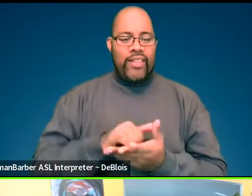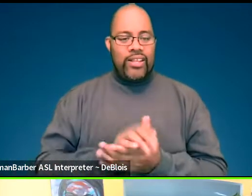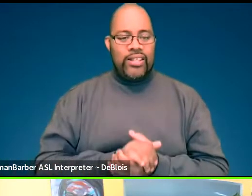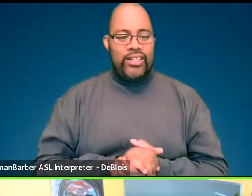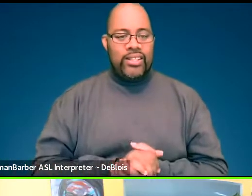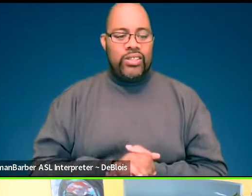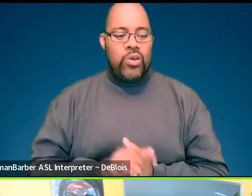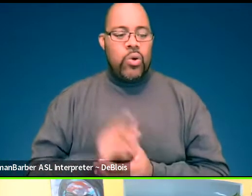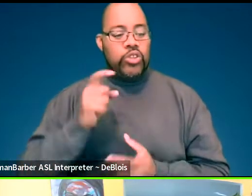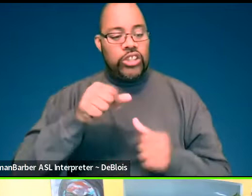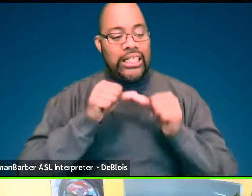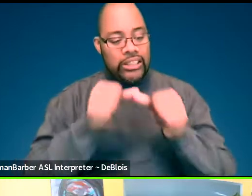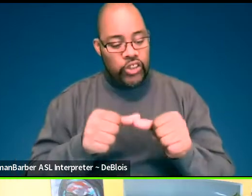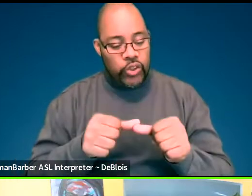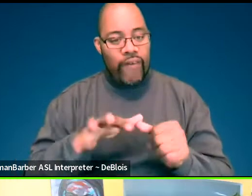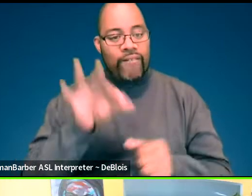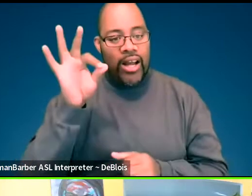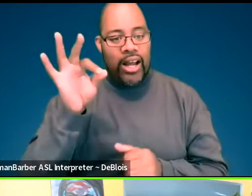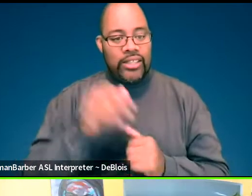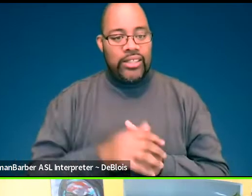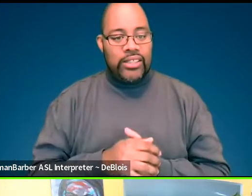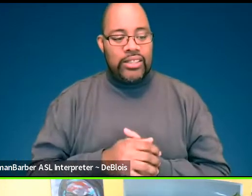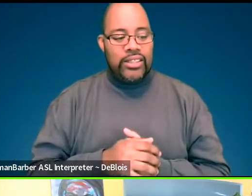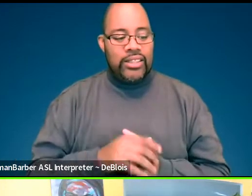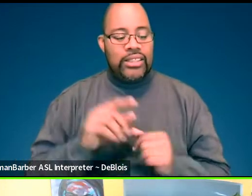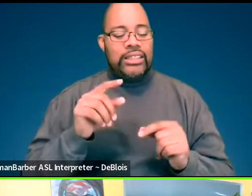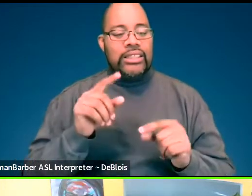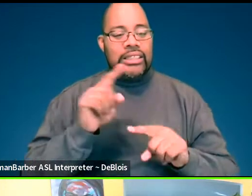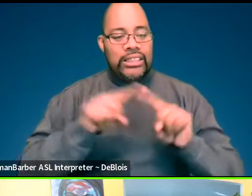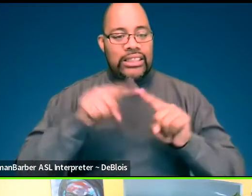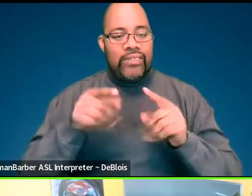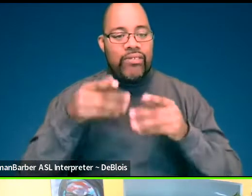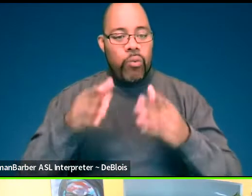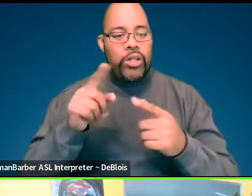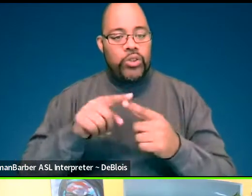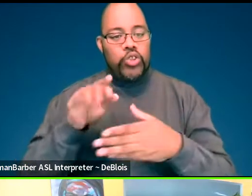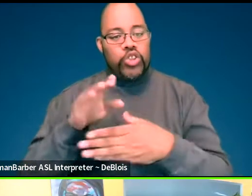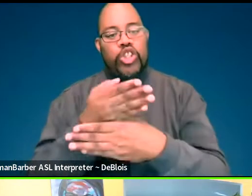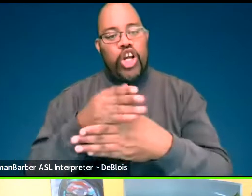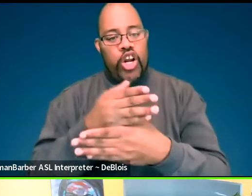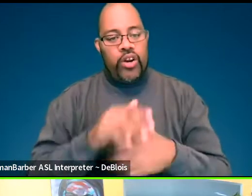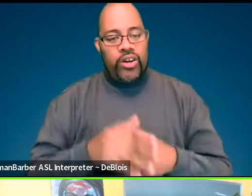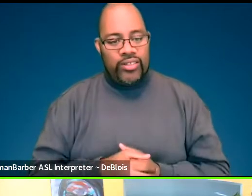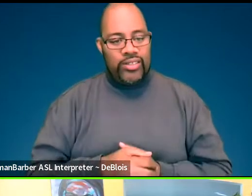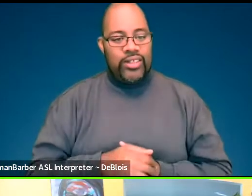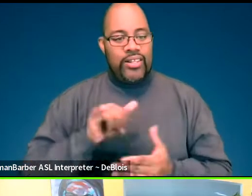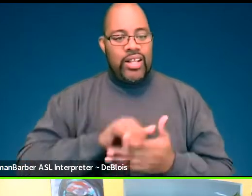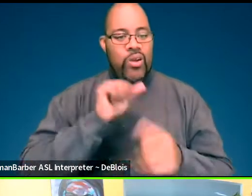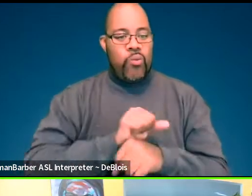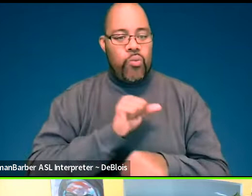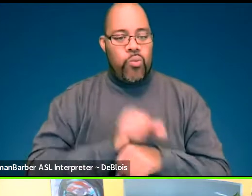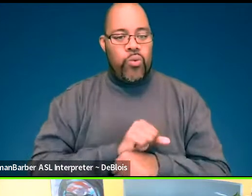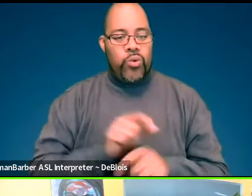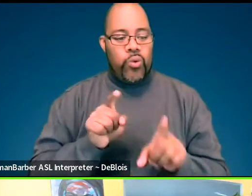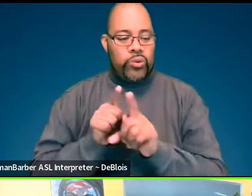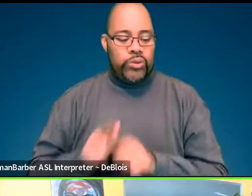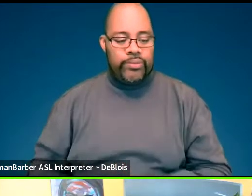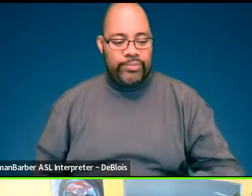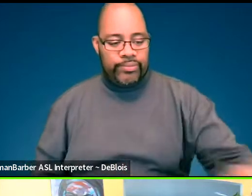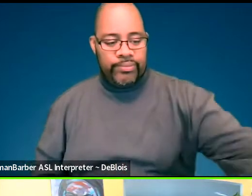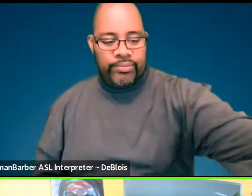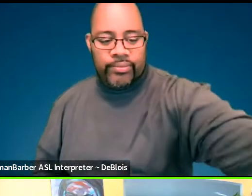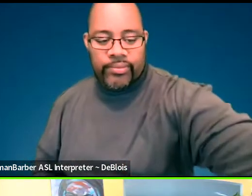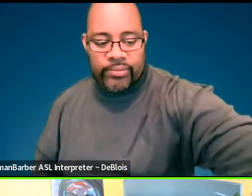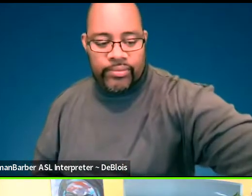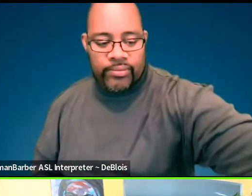we should continue finding these various outlets to share this work as well